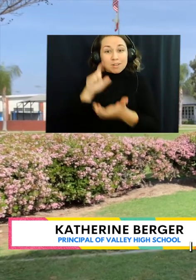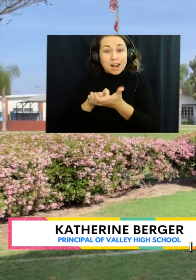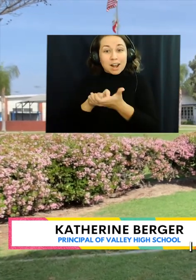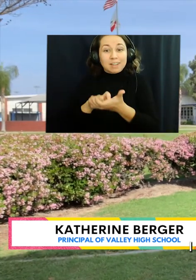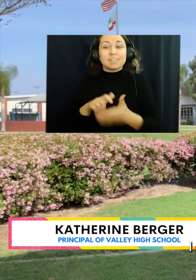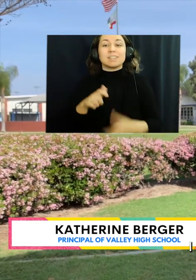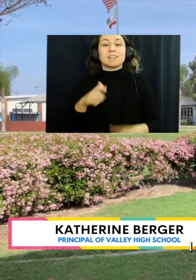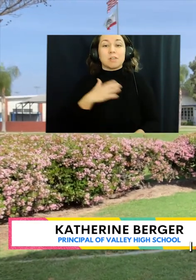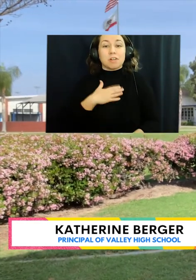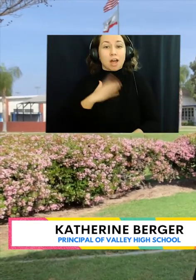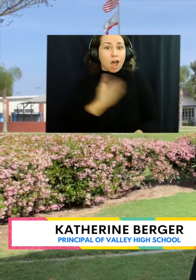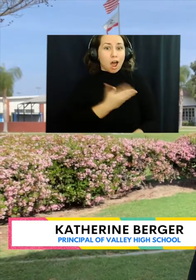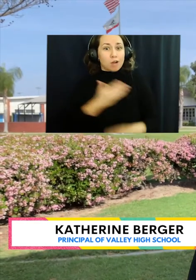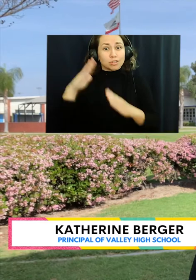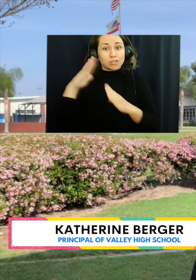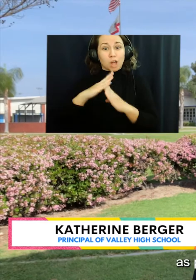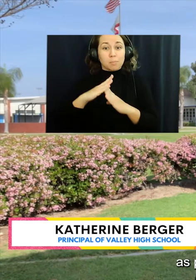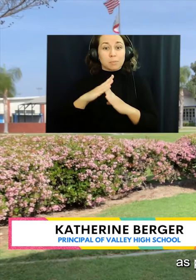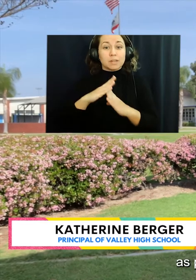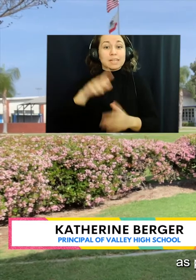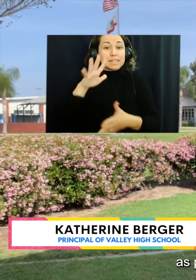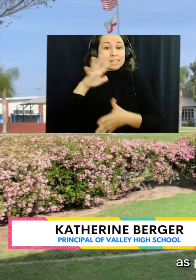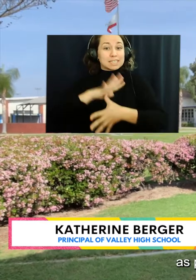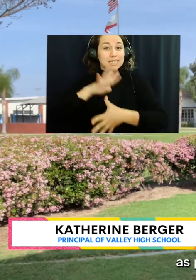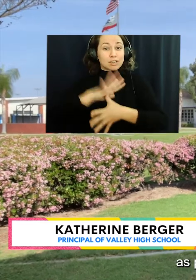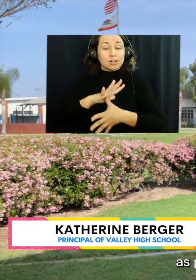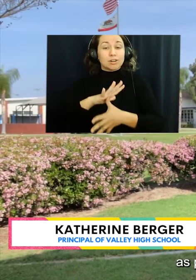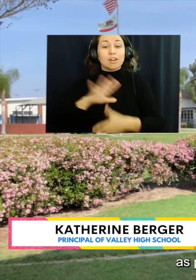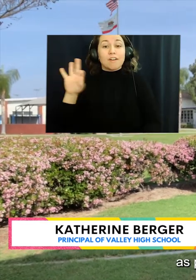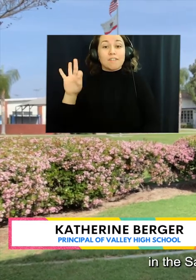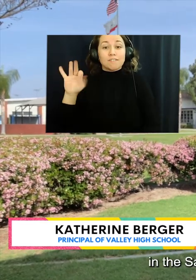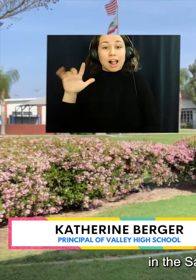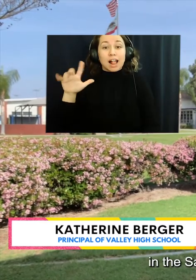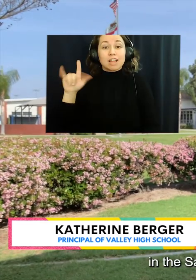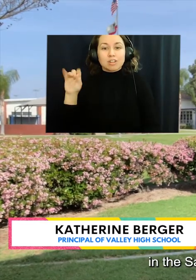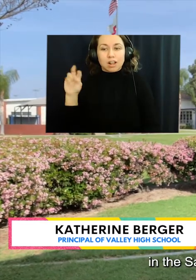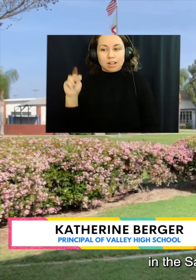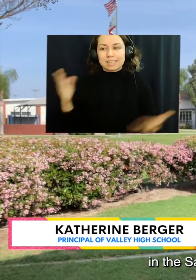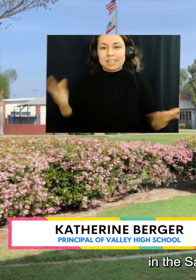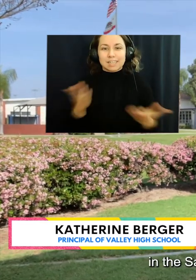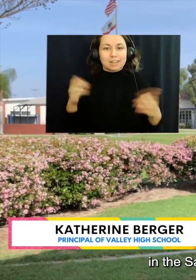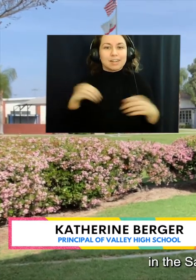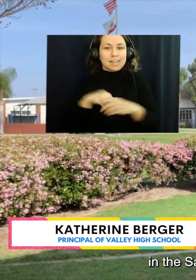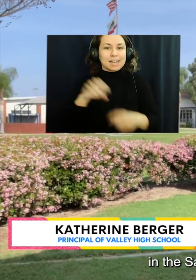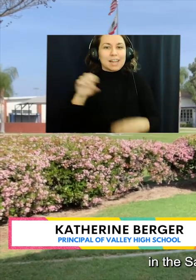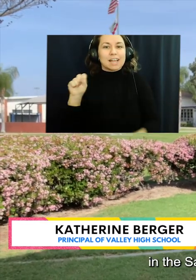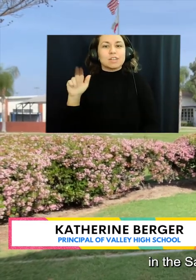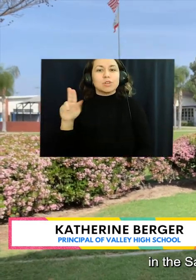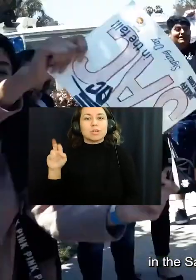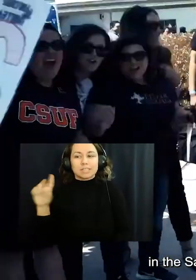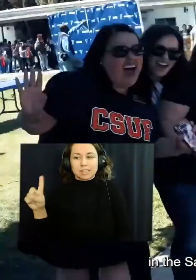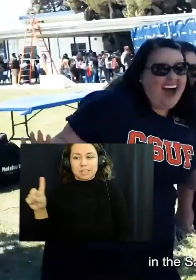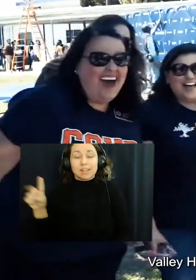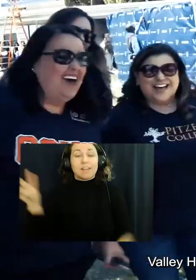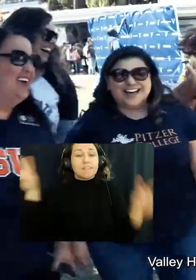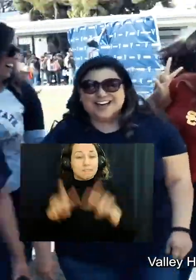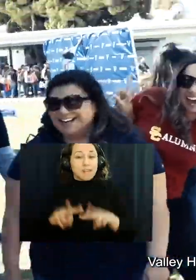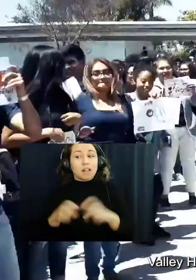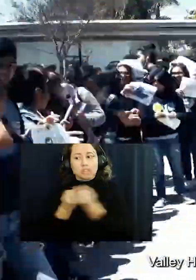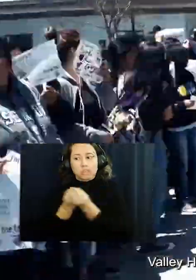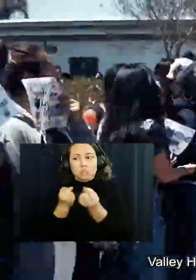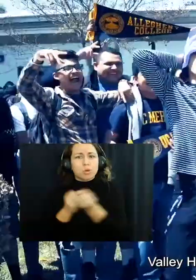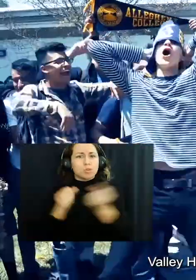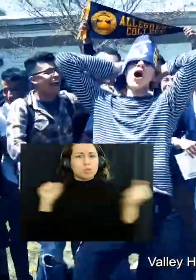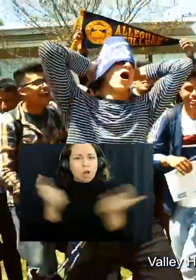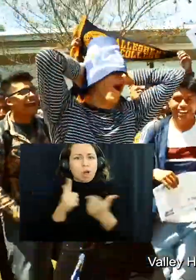top senior Falcons as part of the top 100 students in the Santa Ana Unified School District. Valley High School